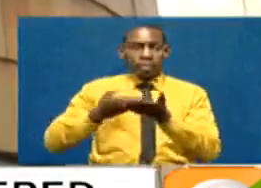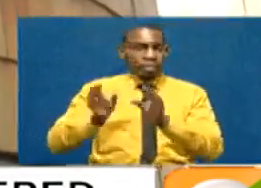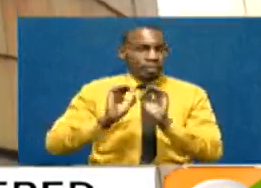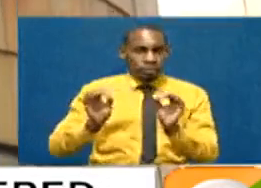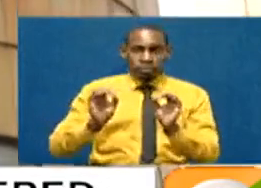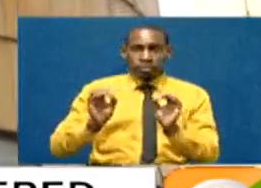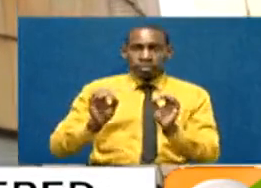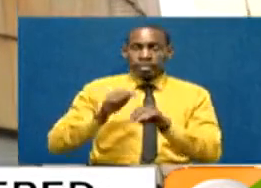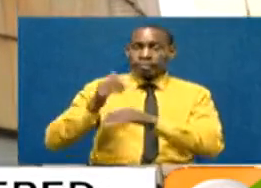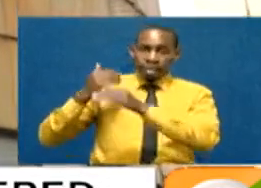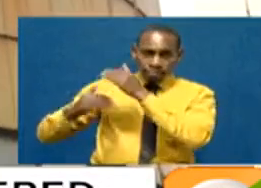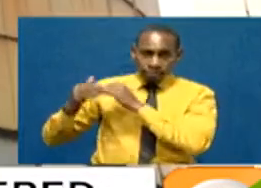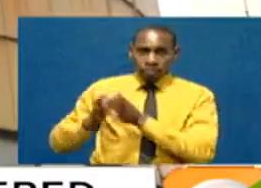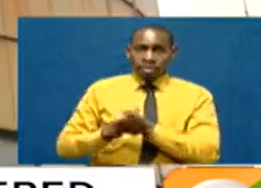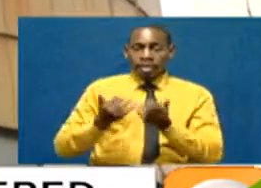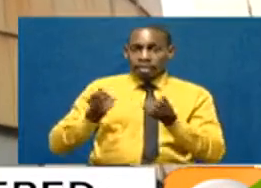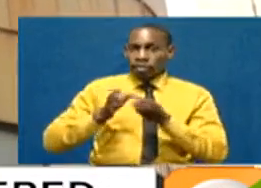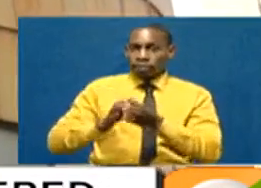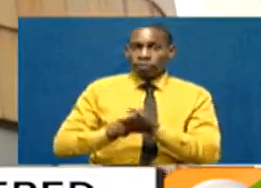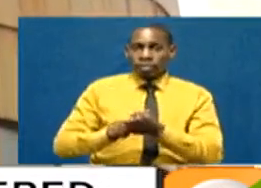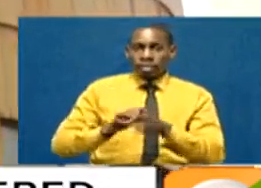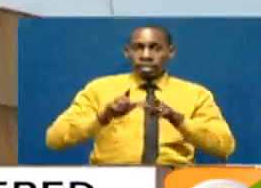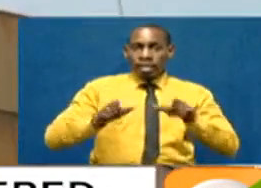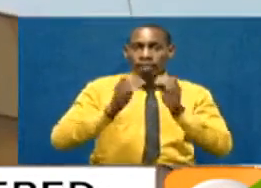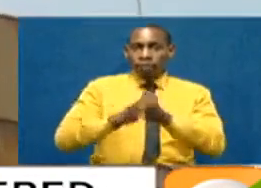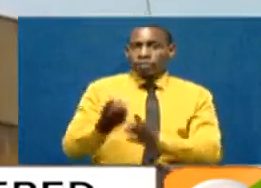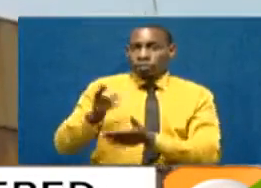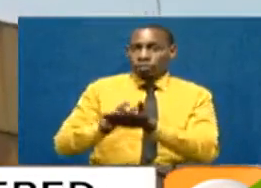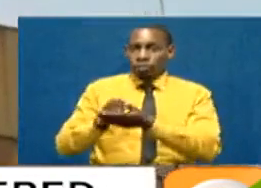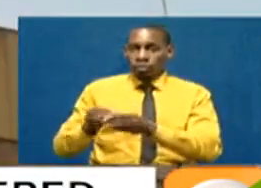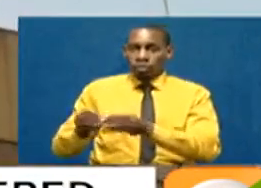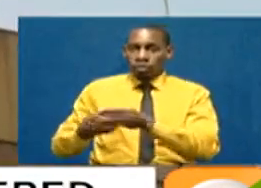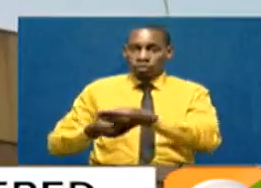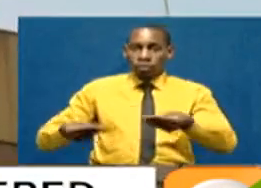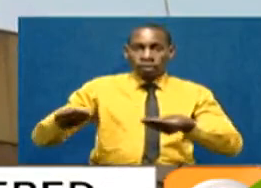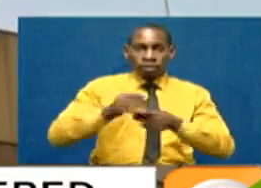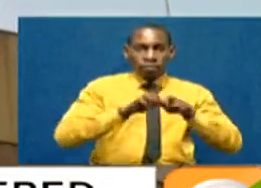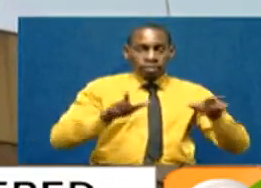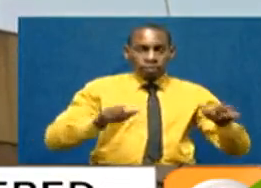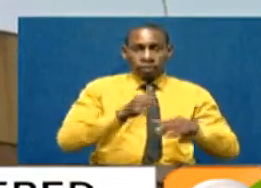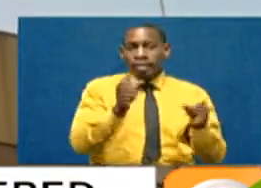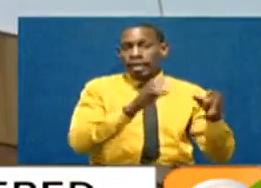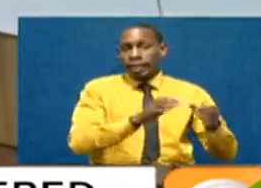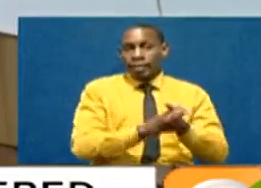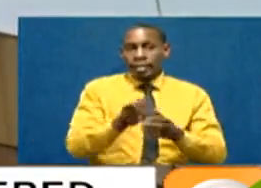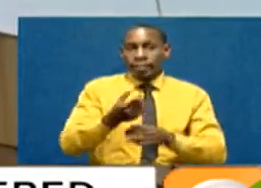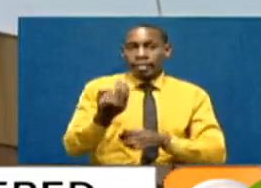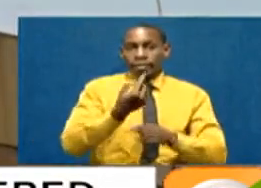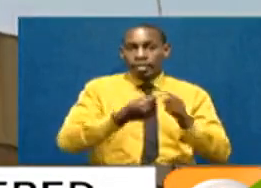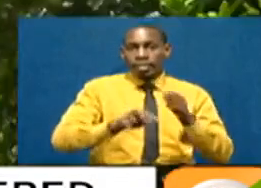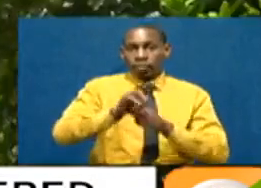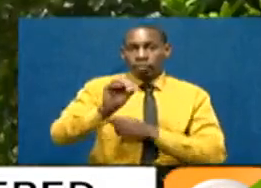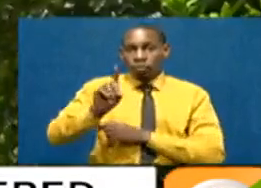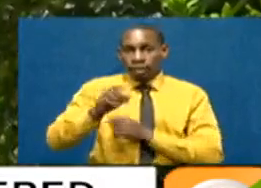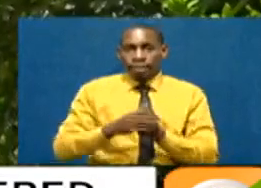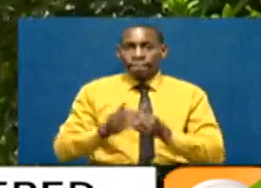registered entity by that time, prompting the two land officials to transfer the parcel to Redwood Properties Limited in March